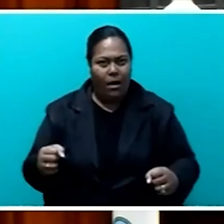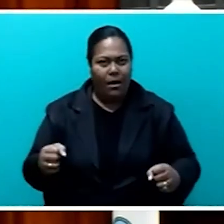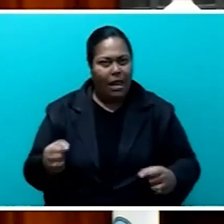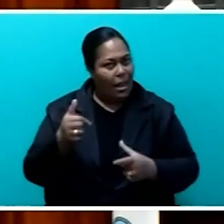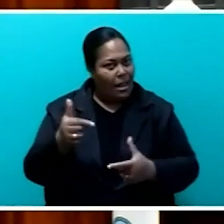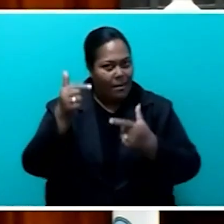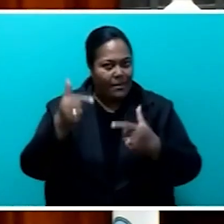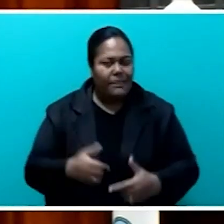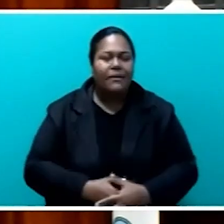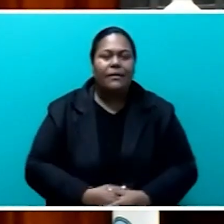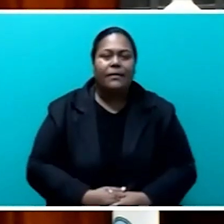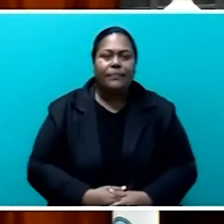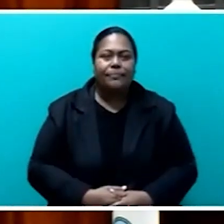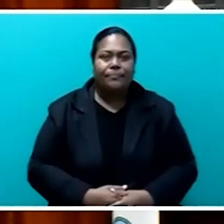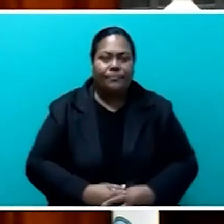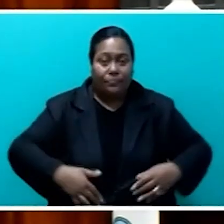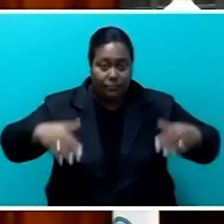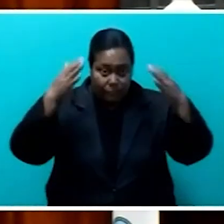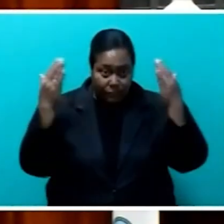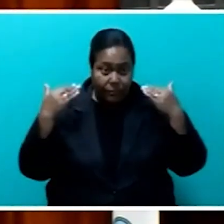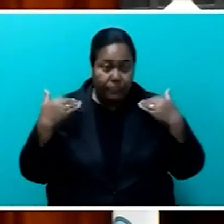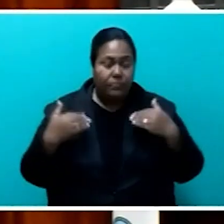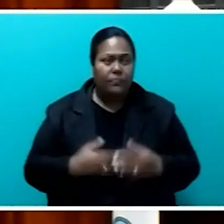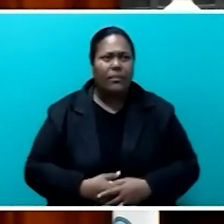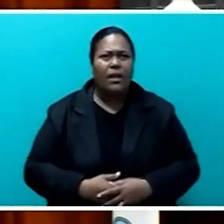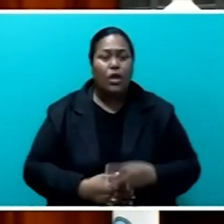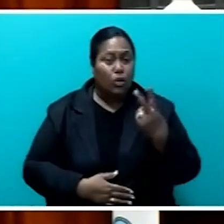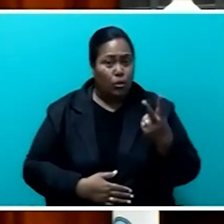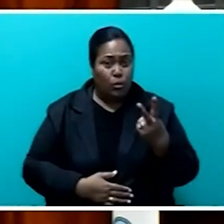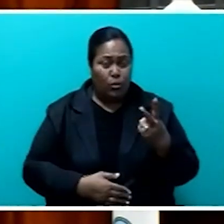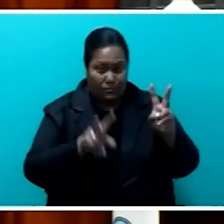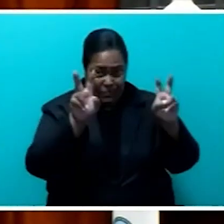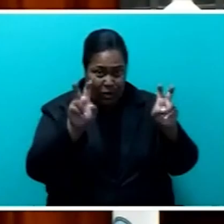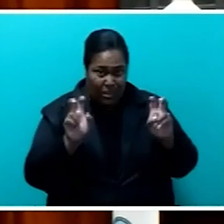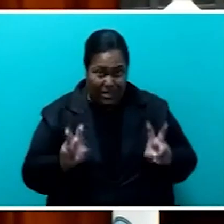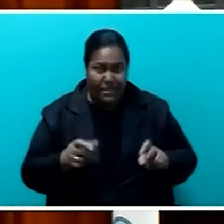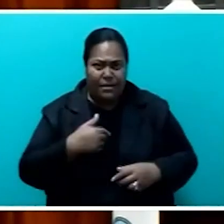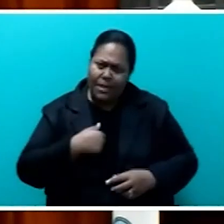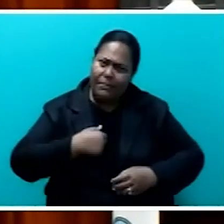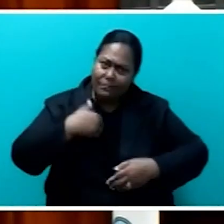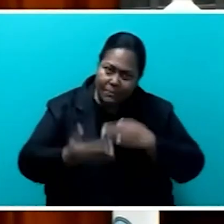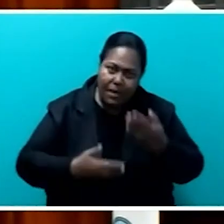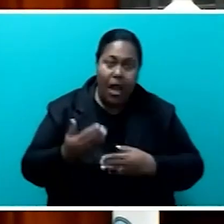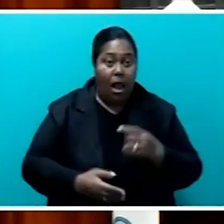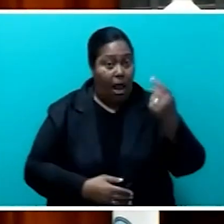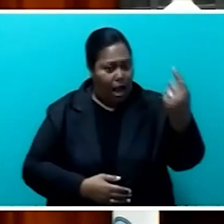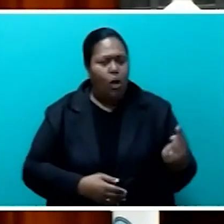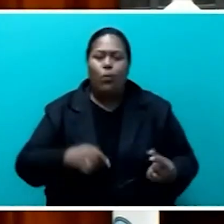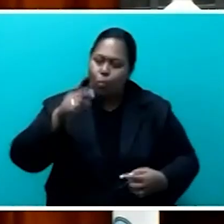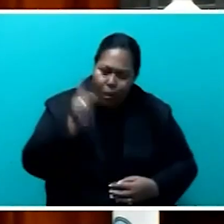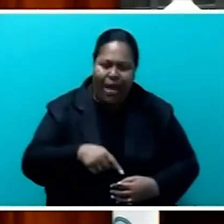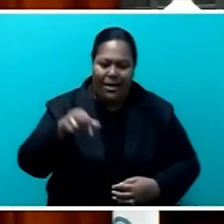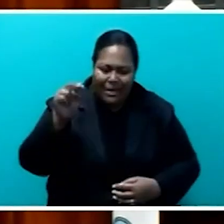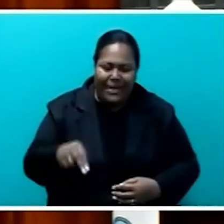Mr. Speaker, sir, those two clauses that I mentioned alone warrants an